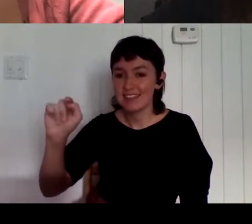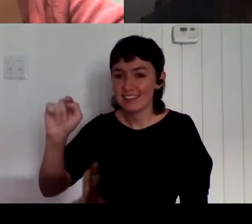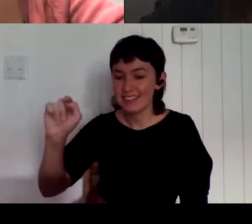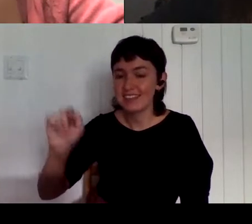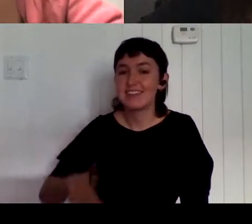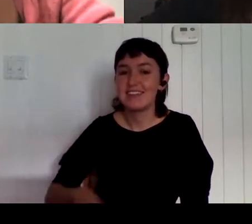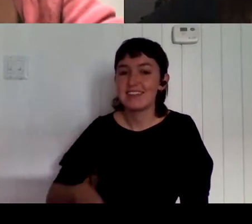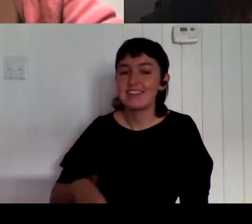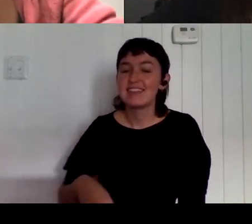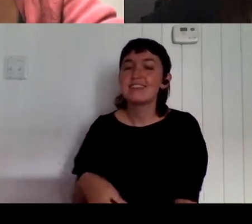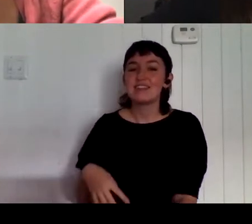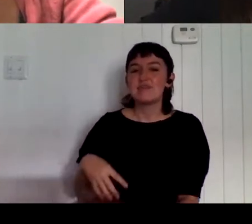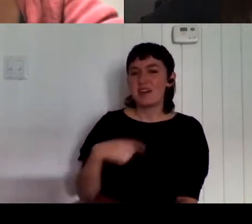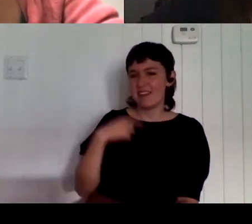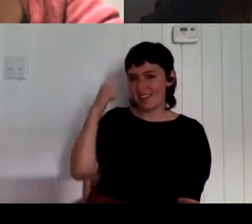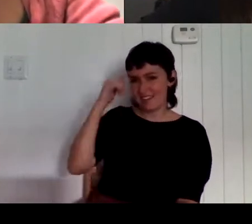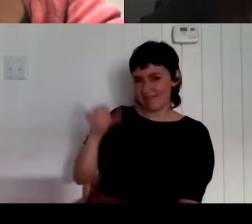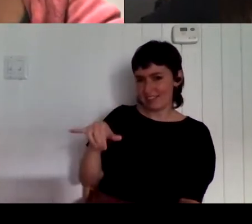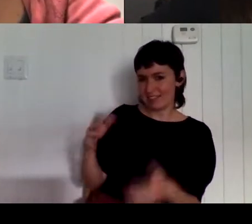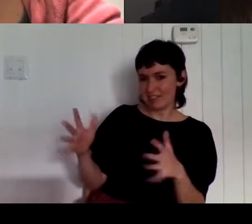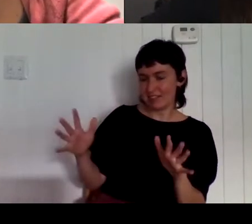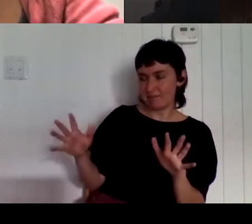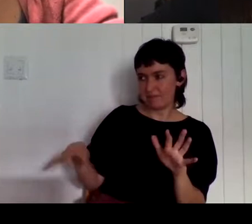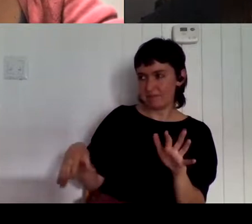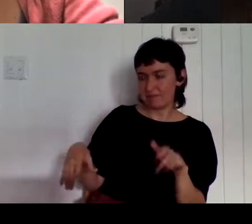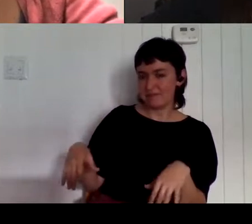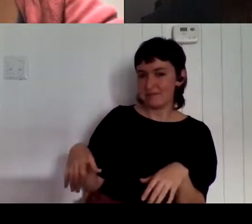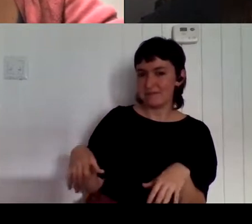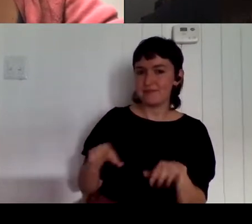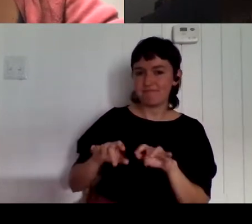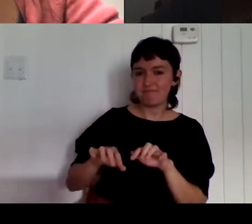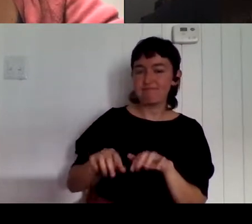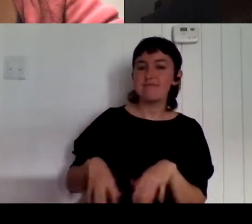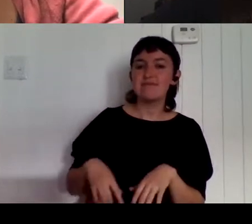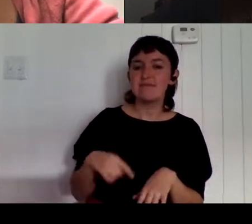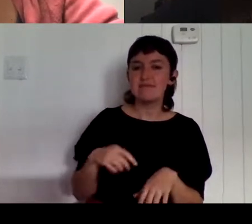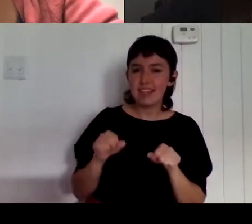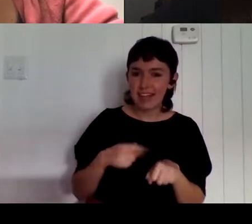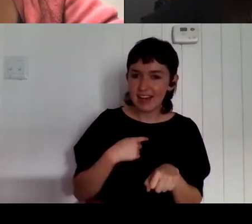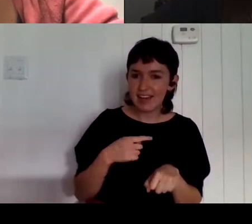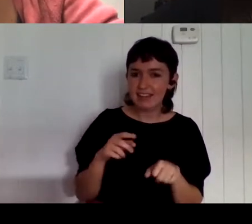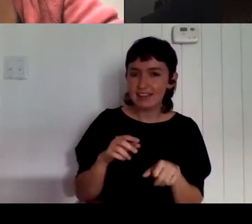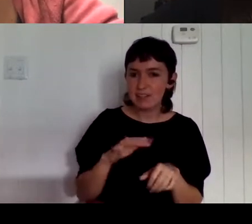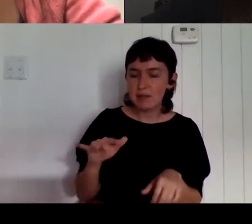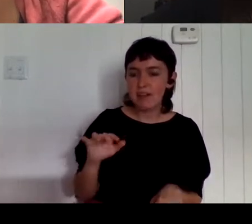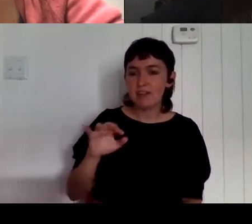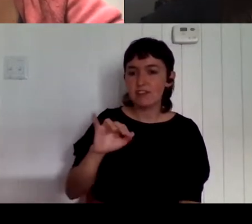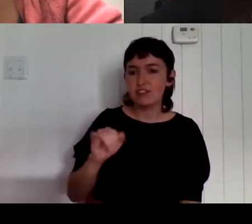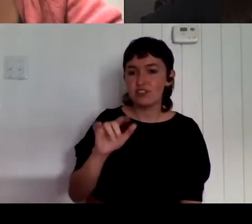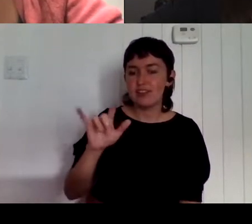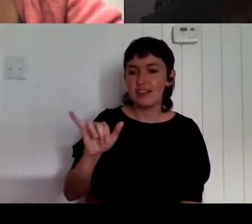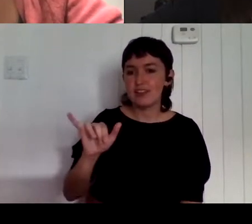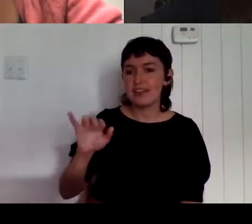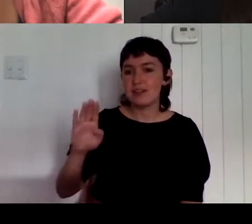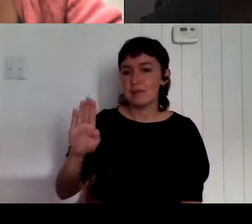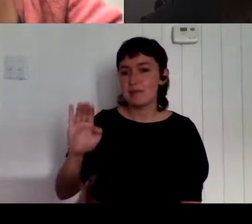it's literally just that it is. Can I just spell jelly? But can I spell biscuit on the on the first